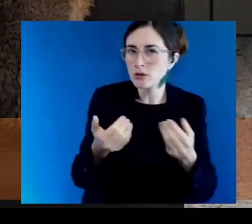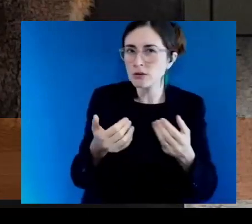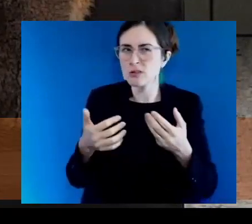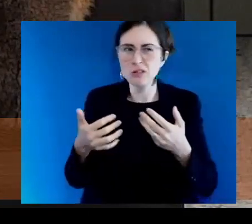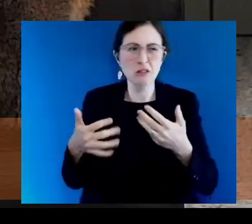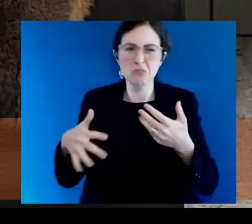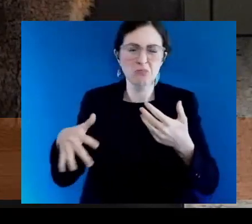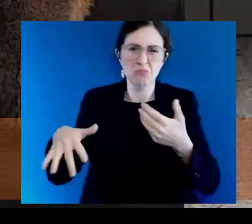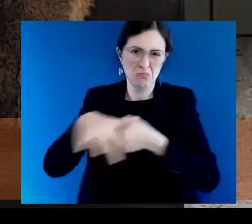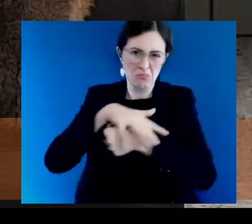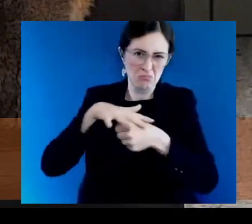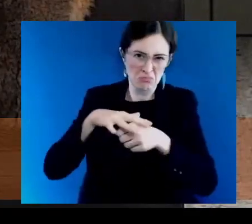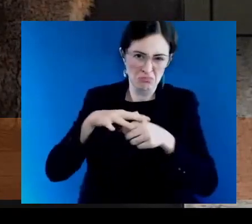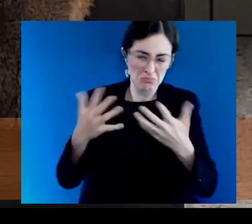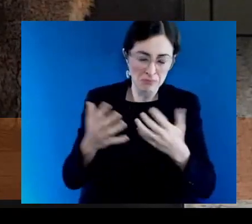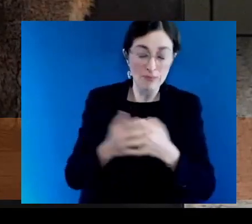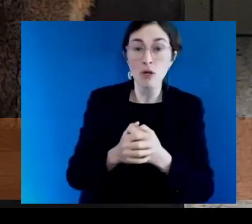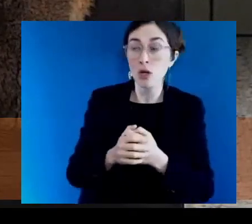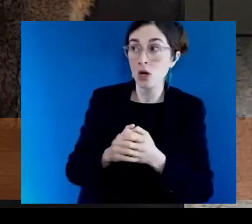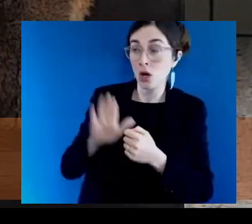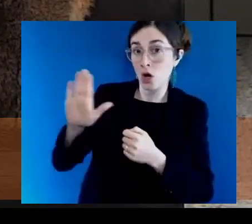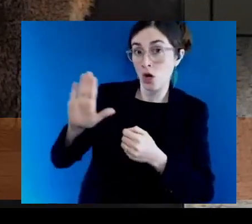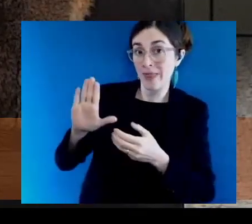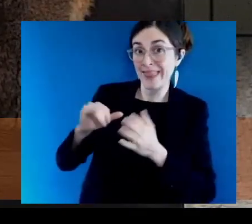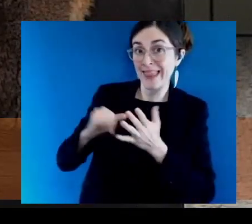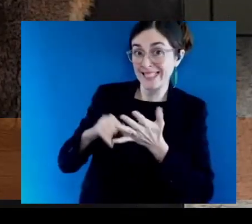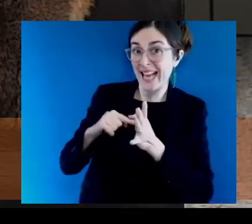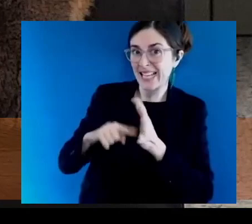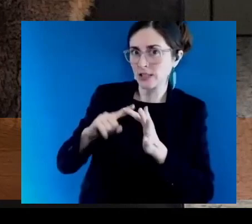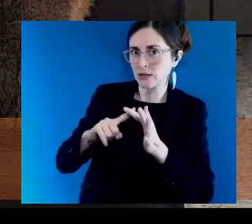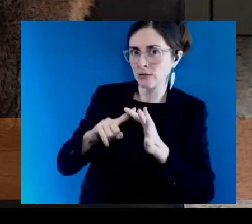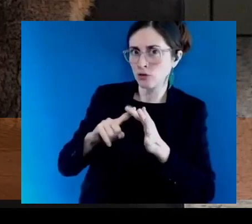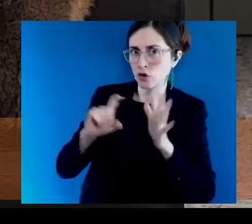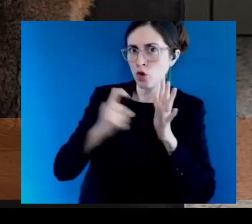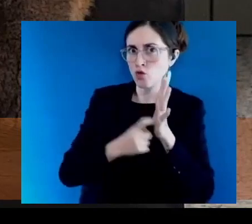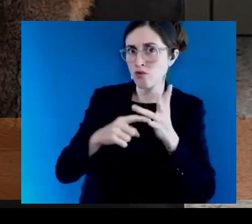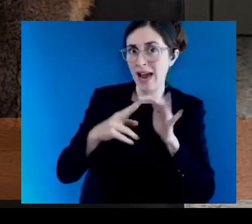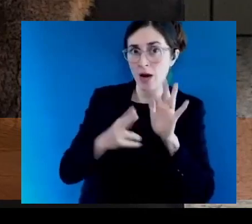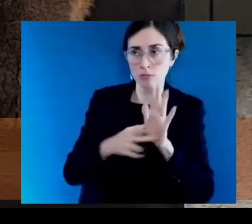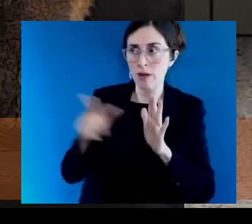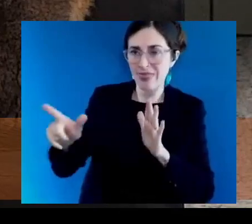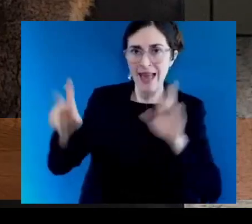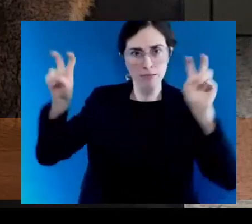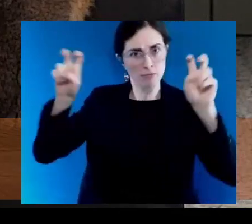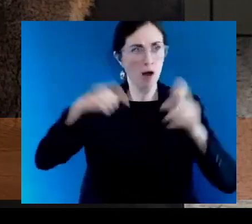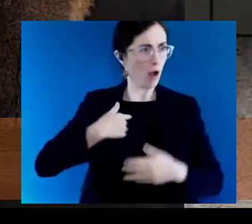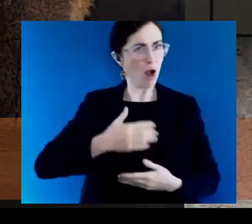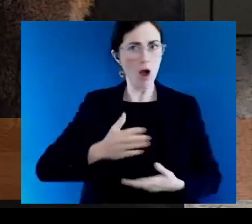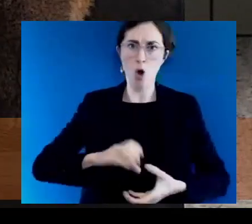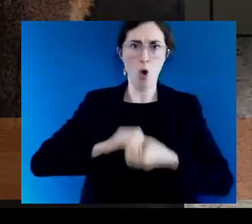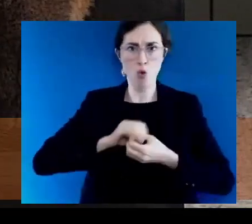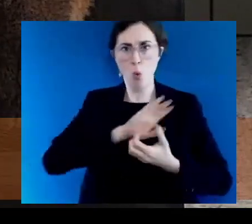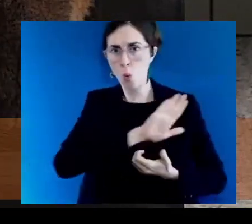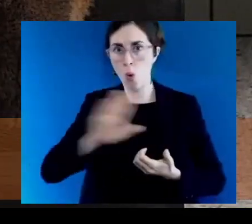Just to catch up, the Crown has asserted ownership of all minerals since colonisation, correct? Yes.